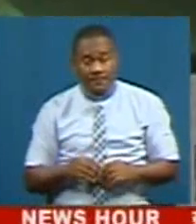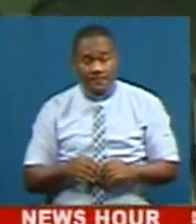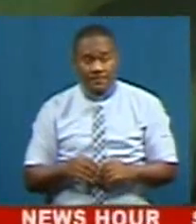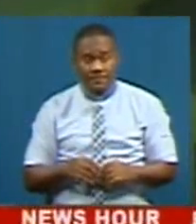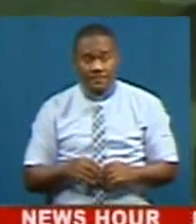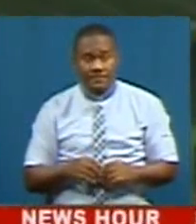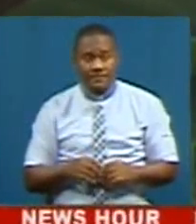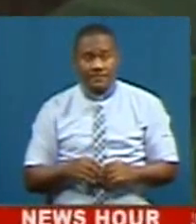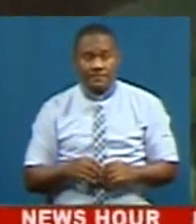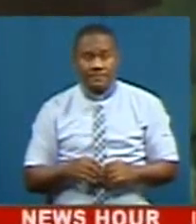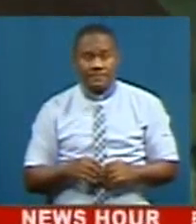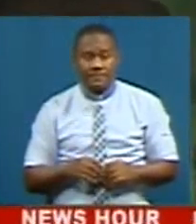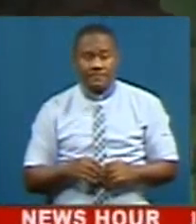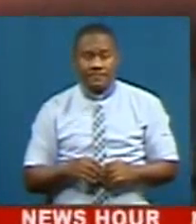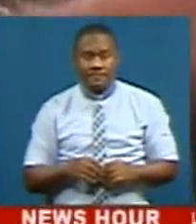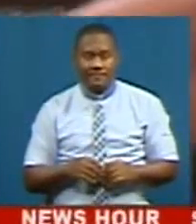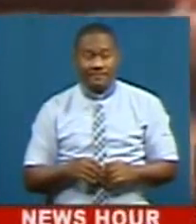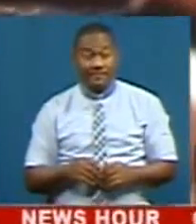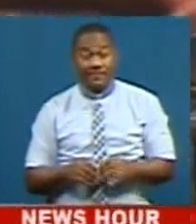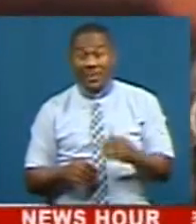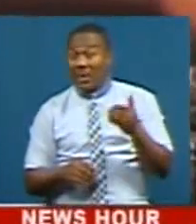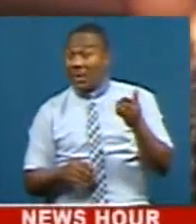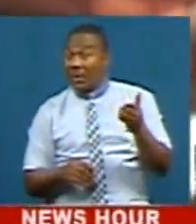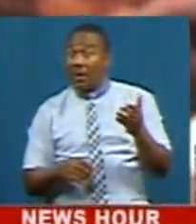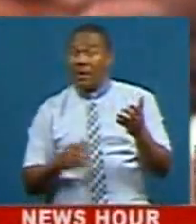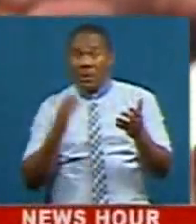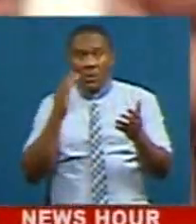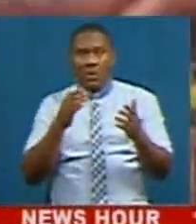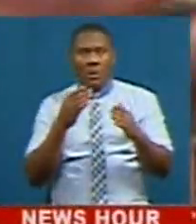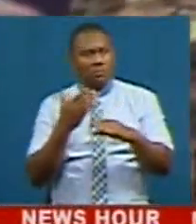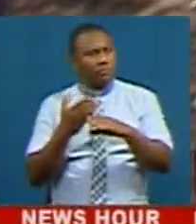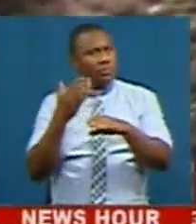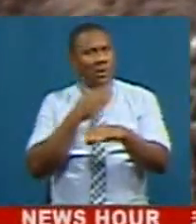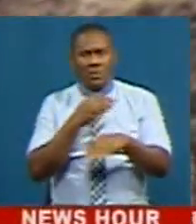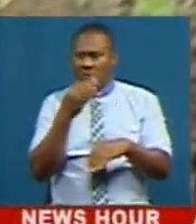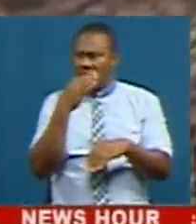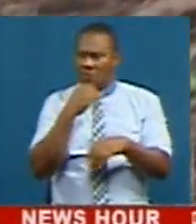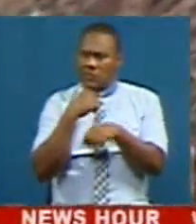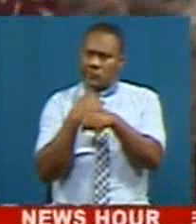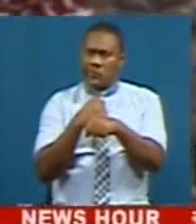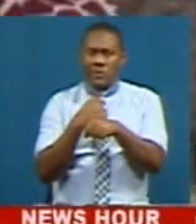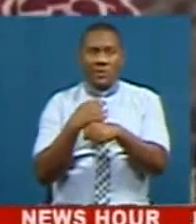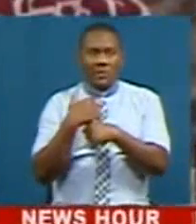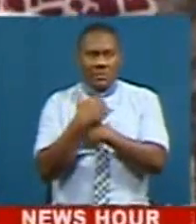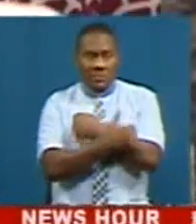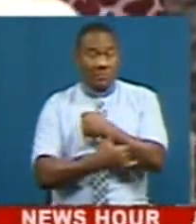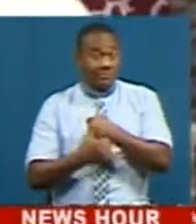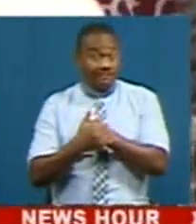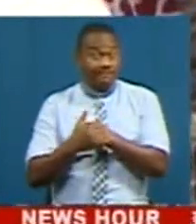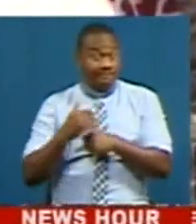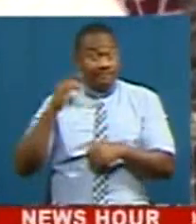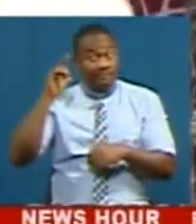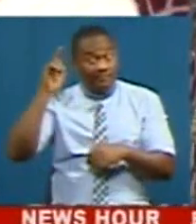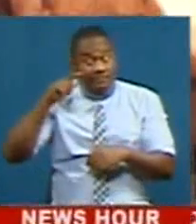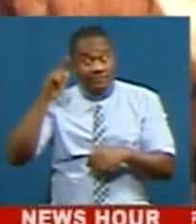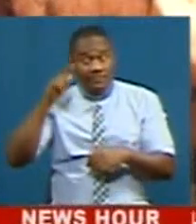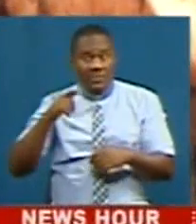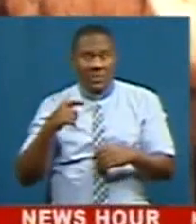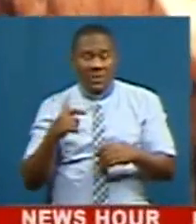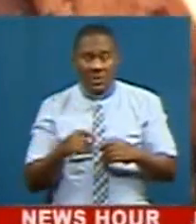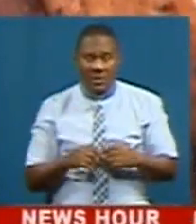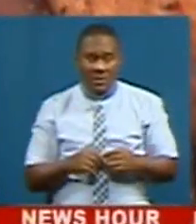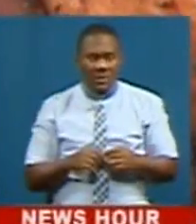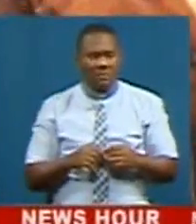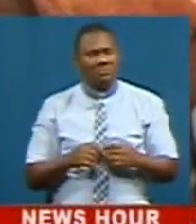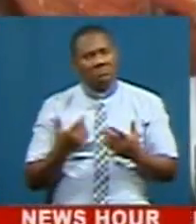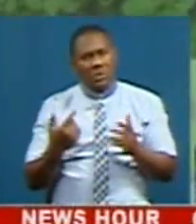and consumption. This is with a view to improve on food security in the country. Later, the research team made a